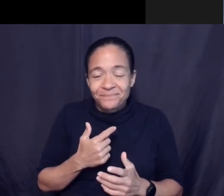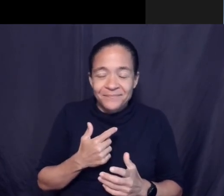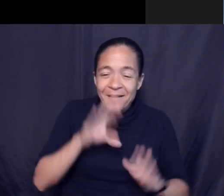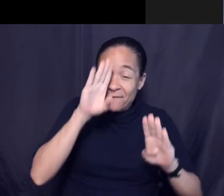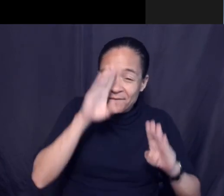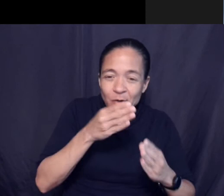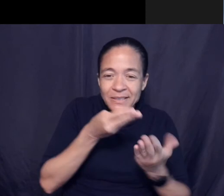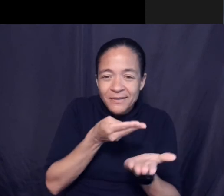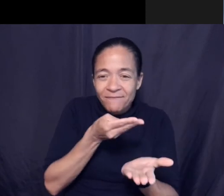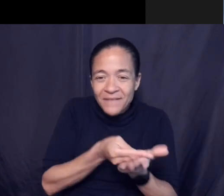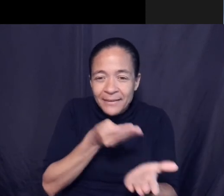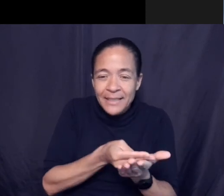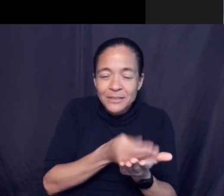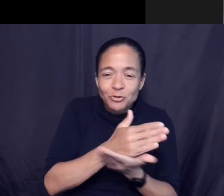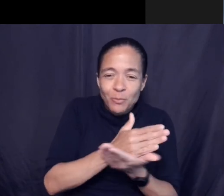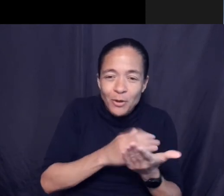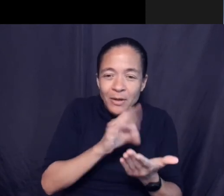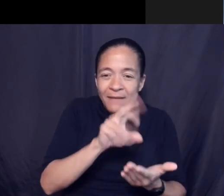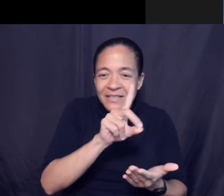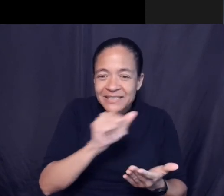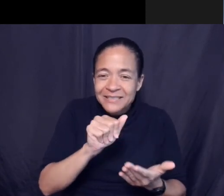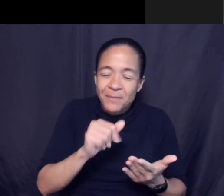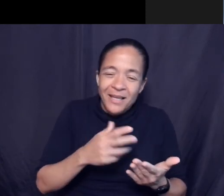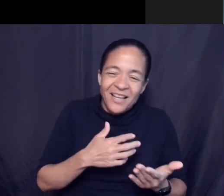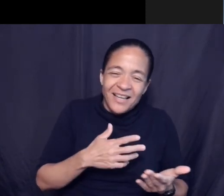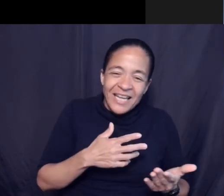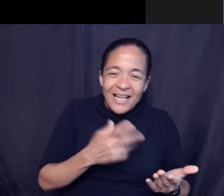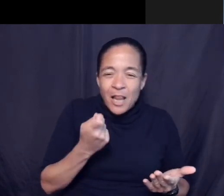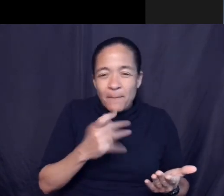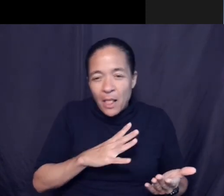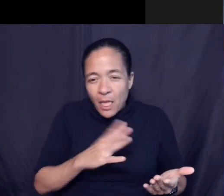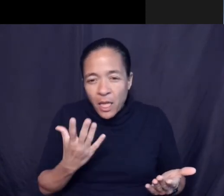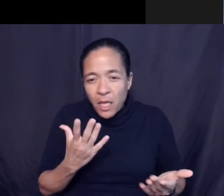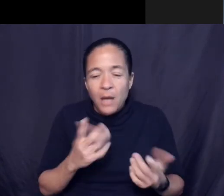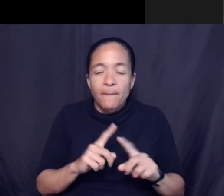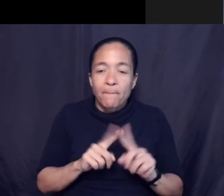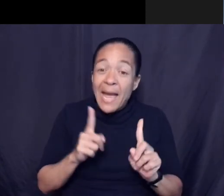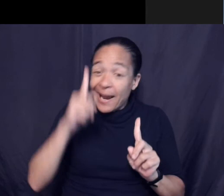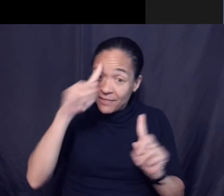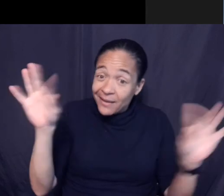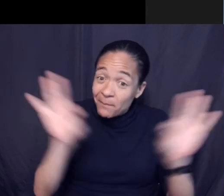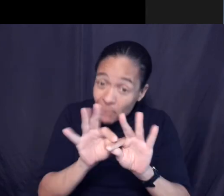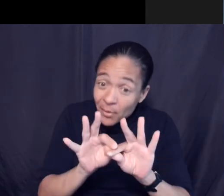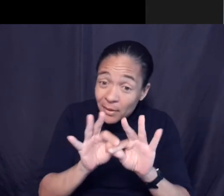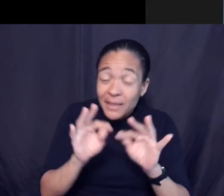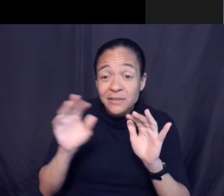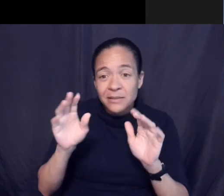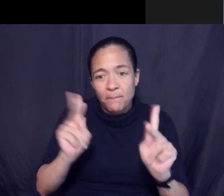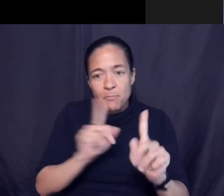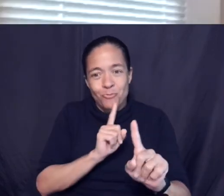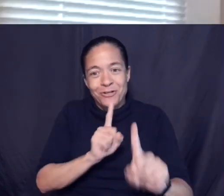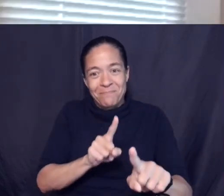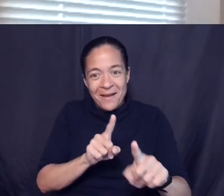of having a child with a disability or with special needs, but I think it's important because people respond to